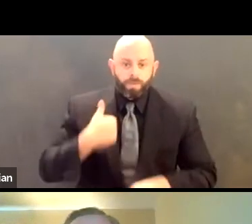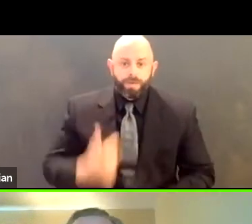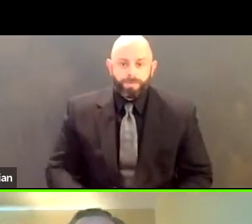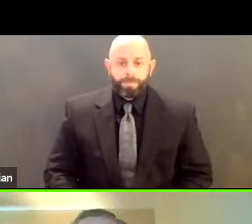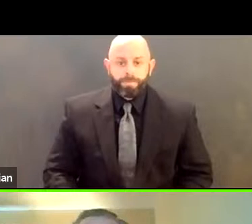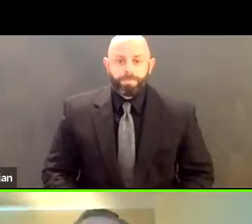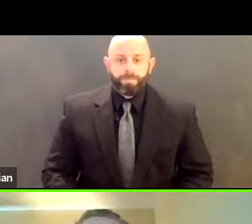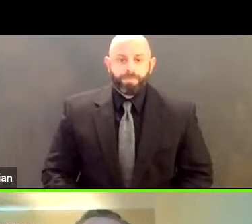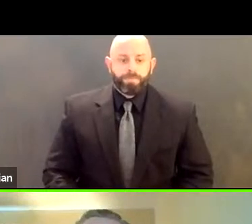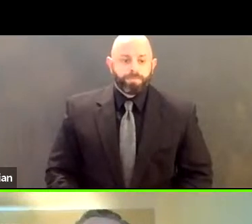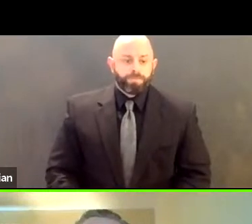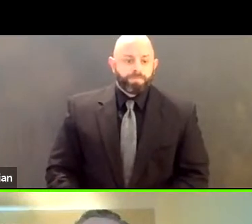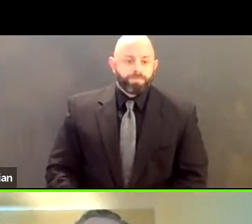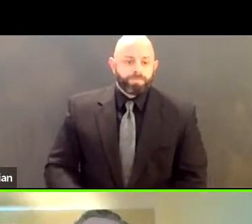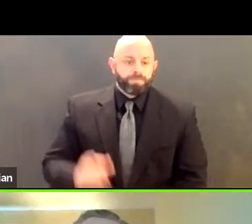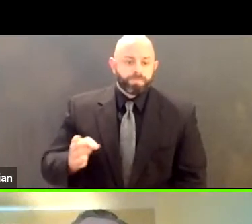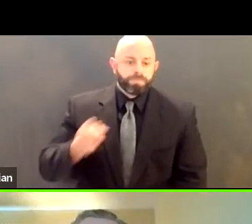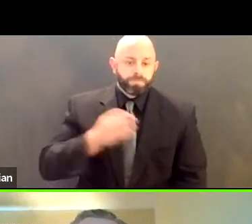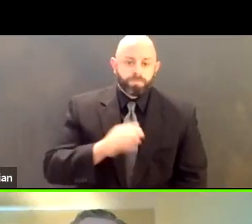For me, when I,